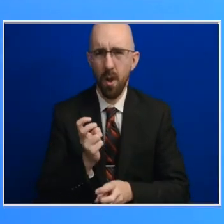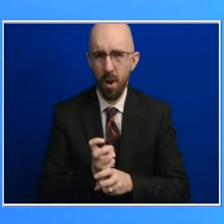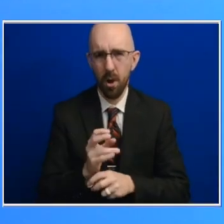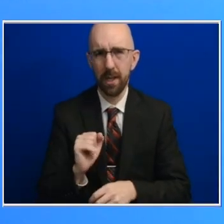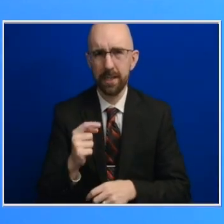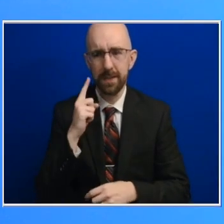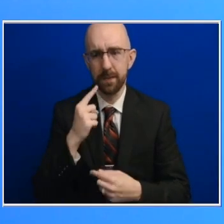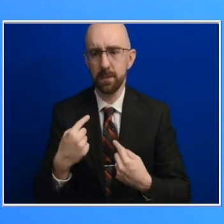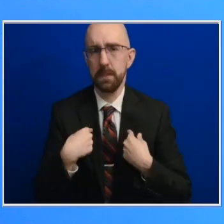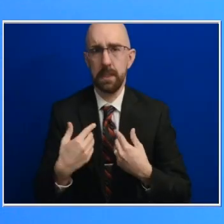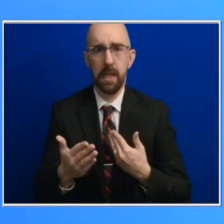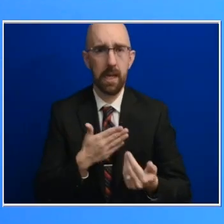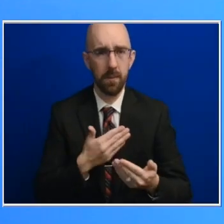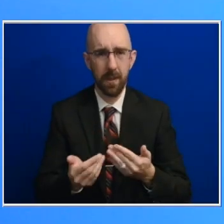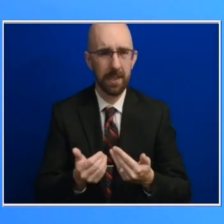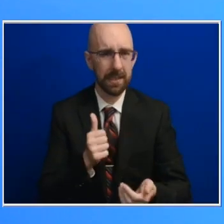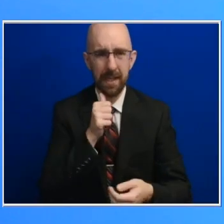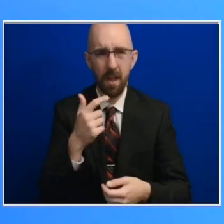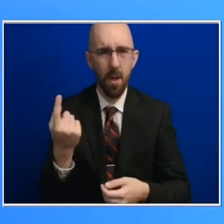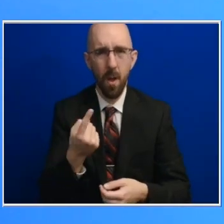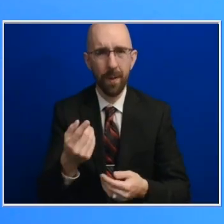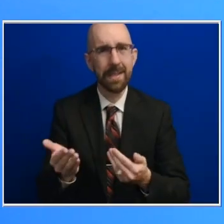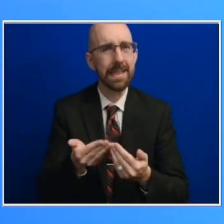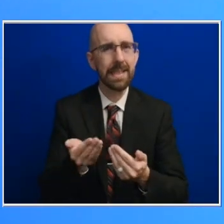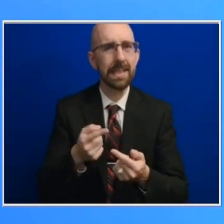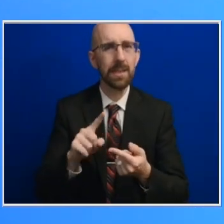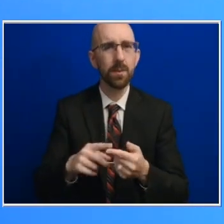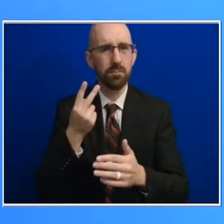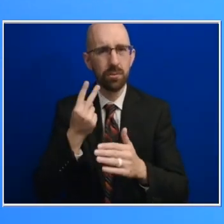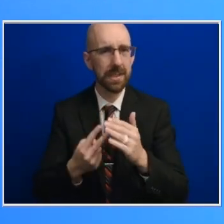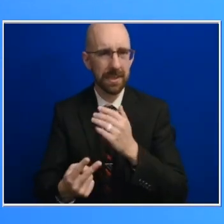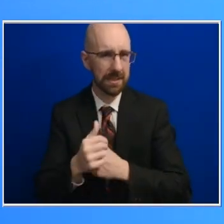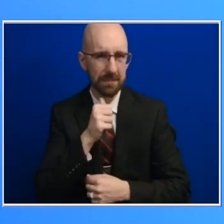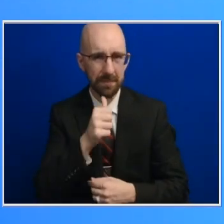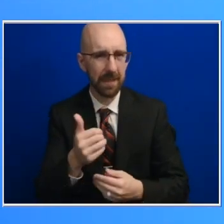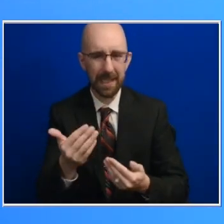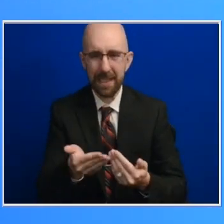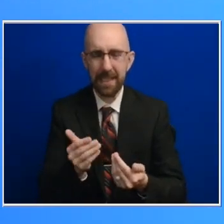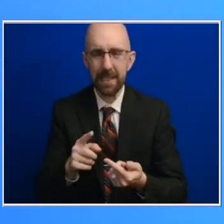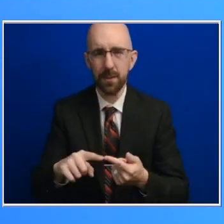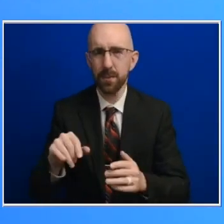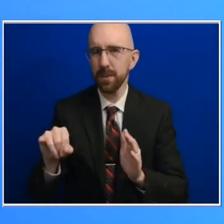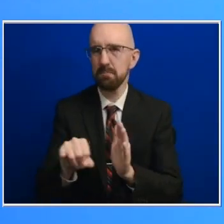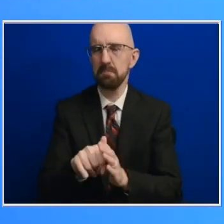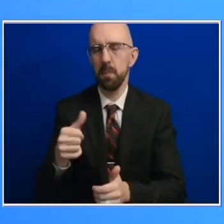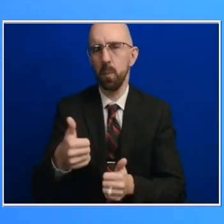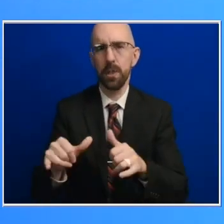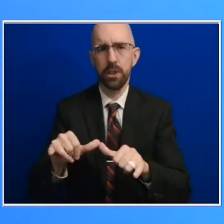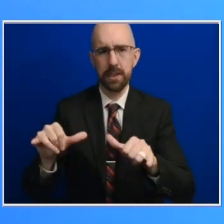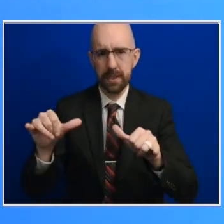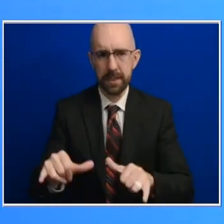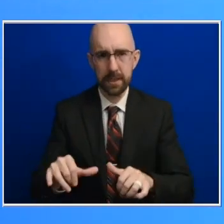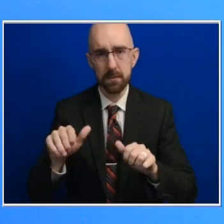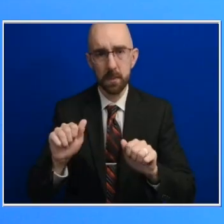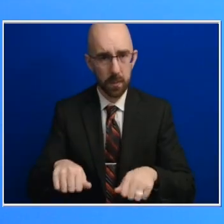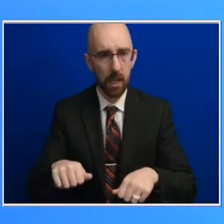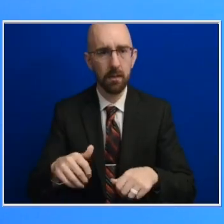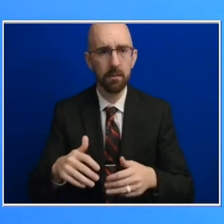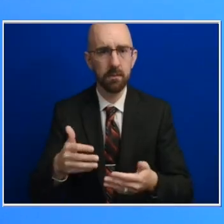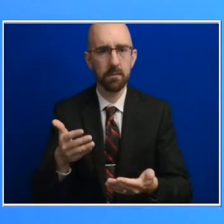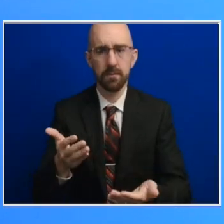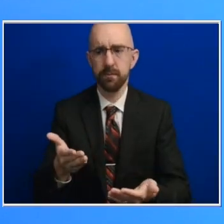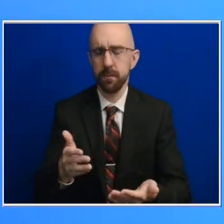anyway, it's not always easy to predict, right? It's not always easy to know which of those systems is going